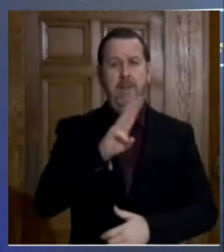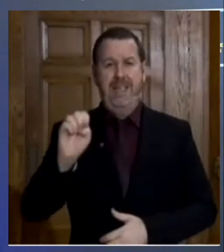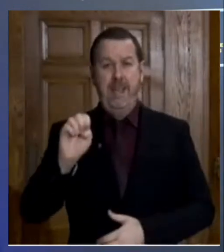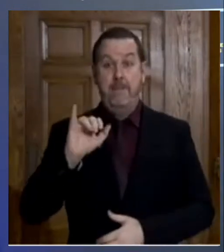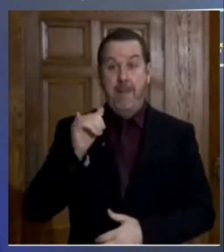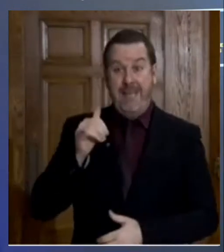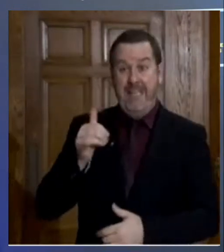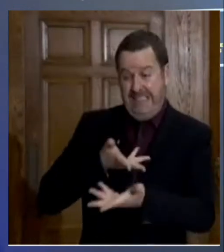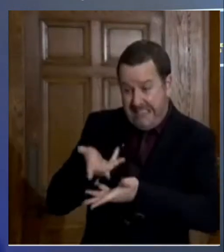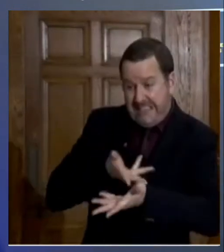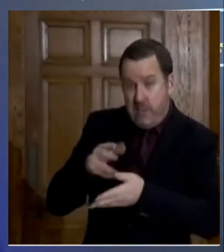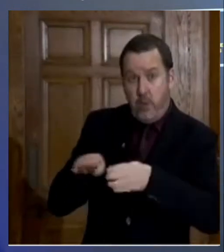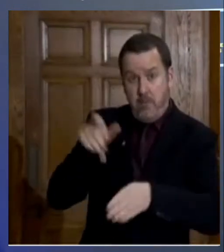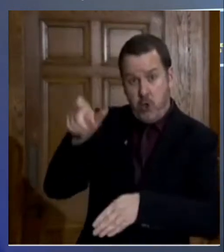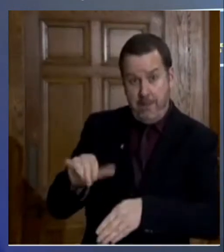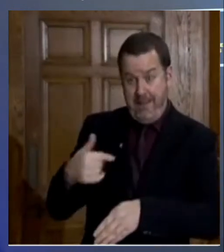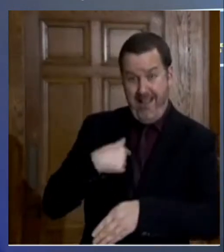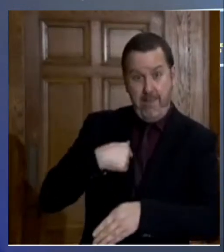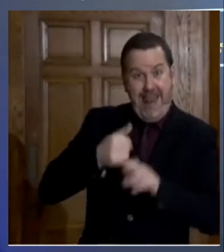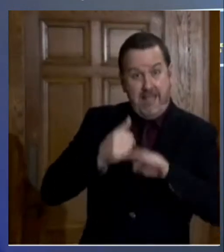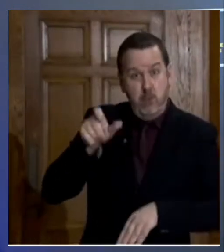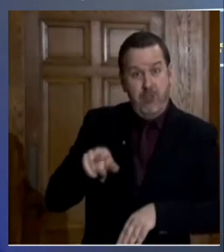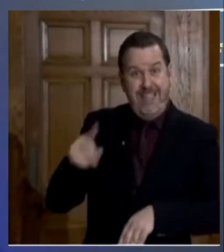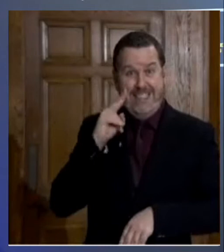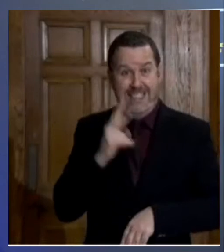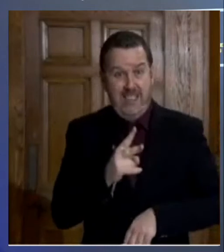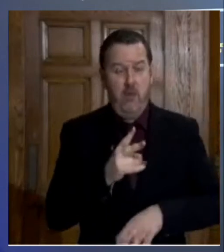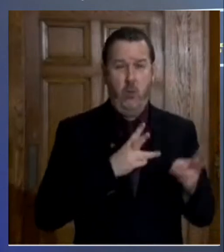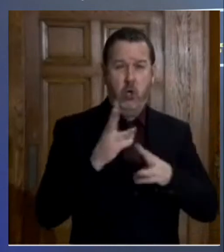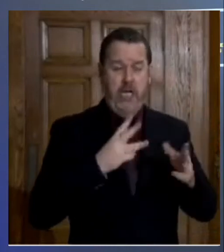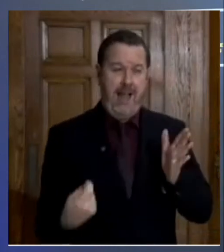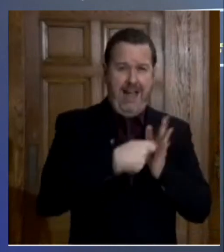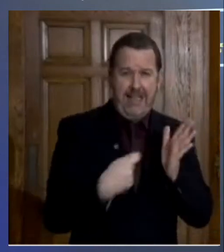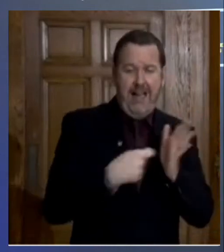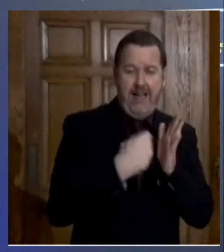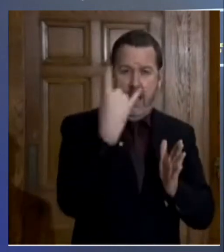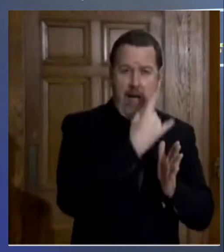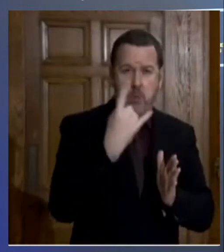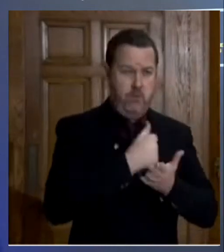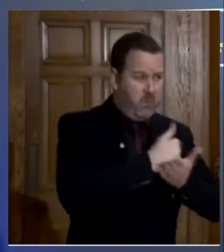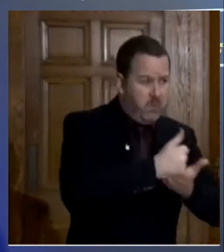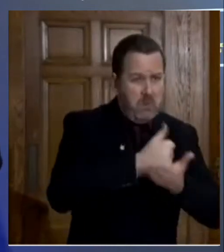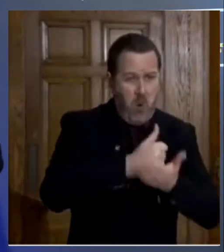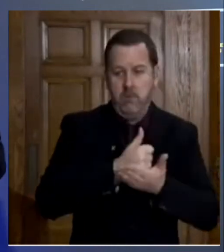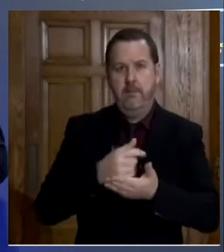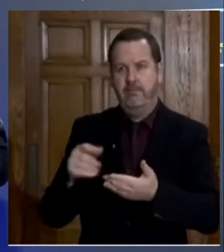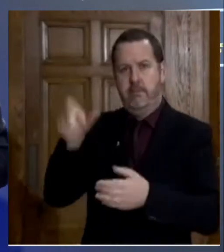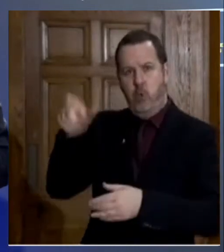see, working well beyond their hours to support colleagues and to stay with patients in their final